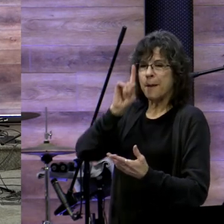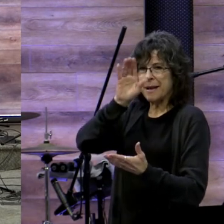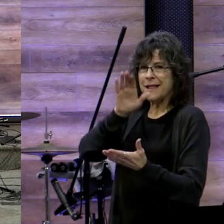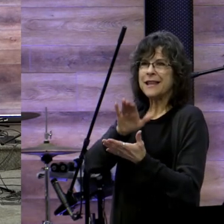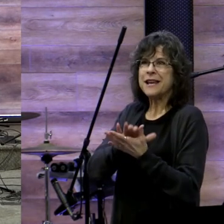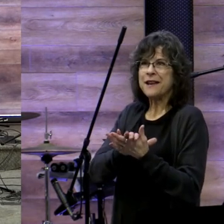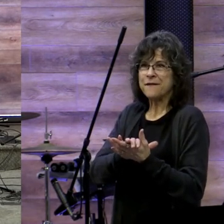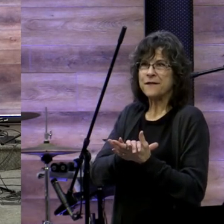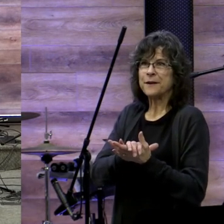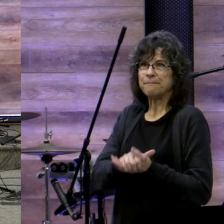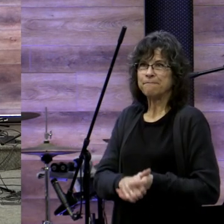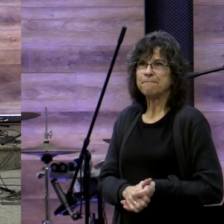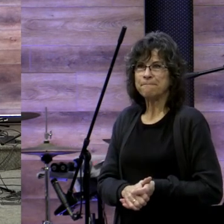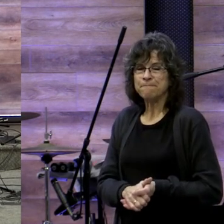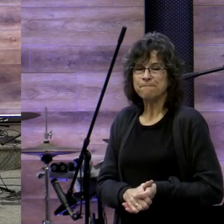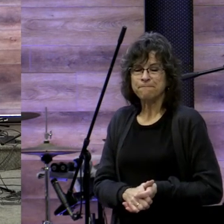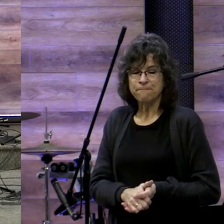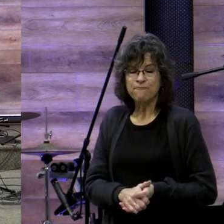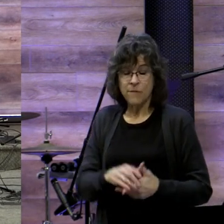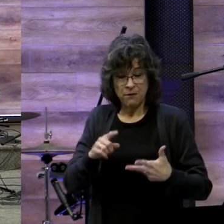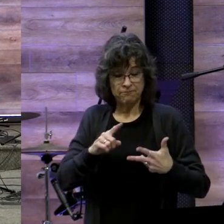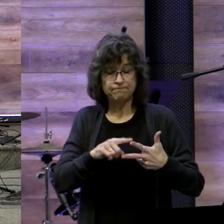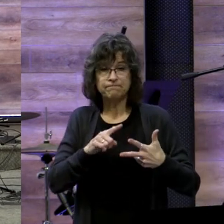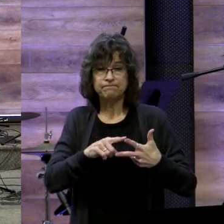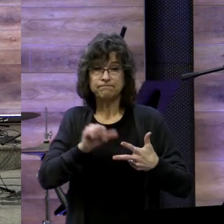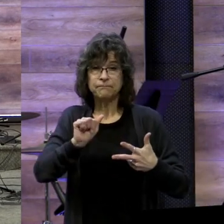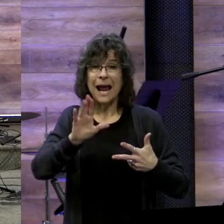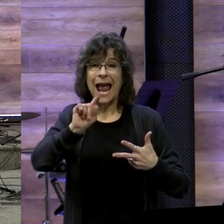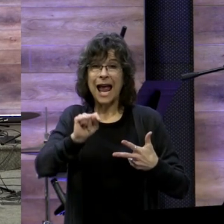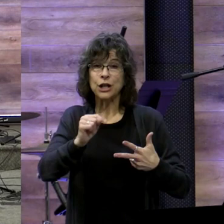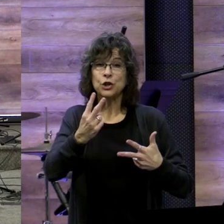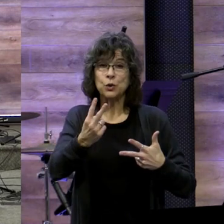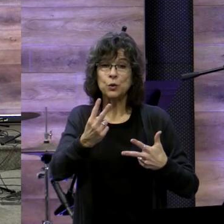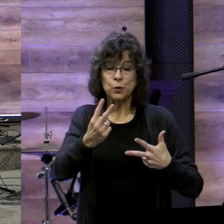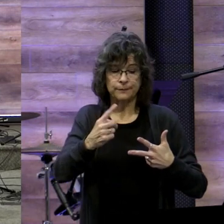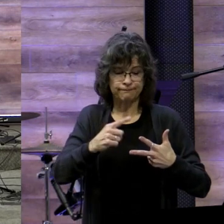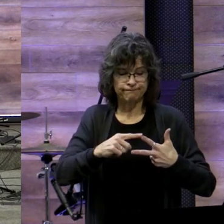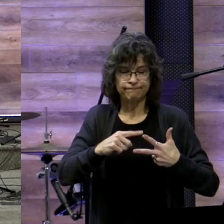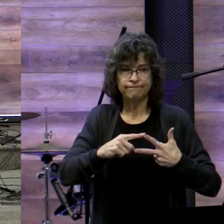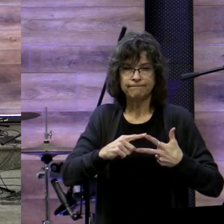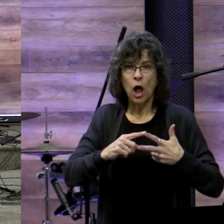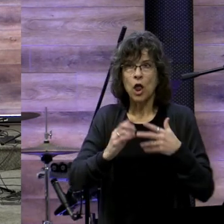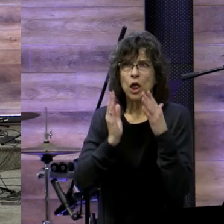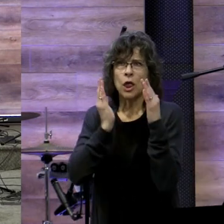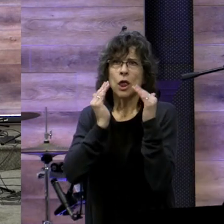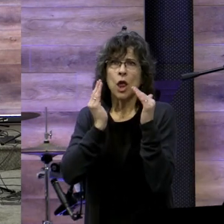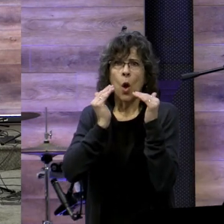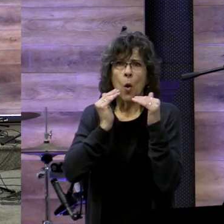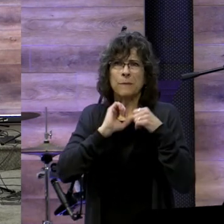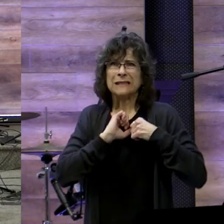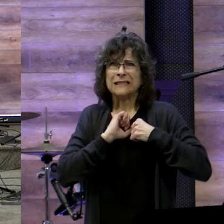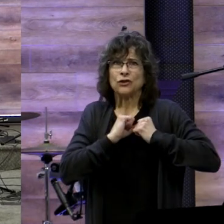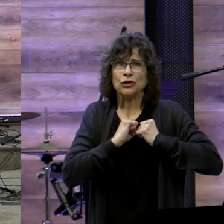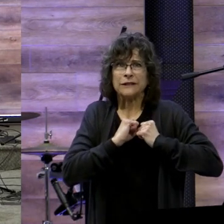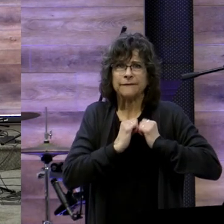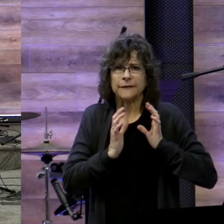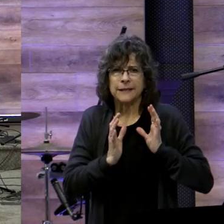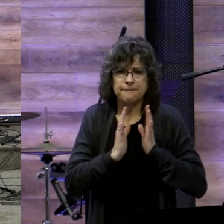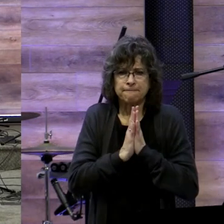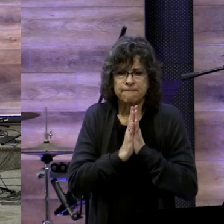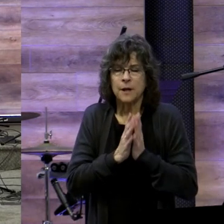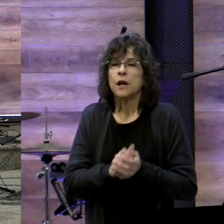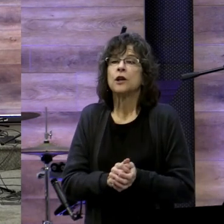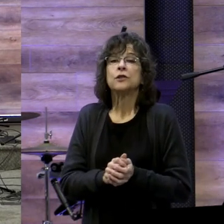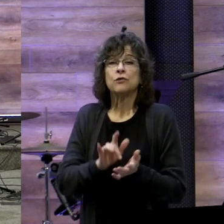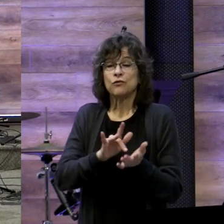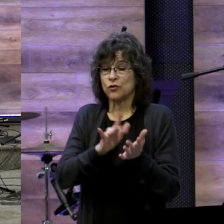go to him. Act 2, we see the hopeful grief. Now, when Jesus came, verse 17, he found that Lazarus